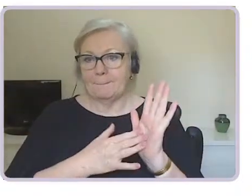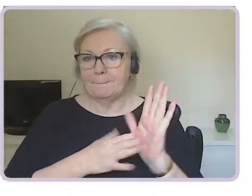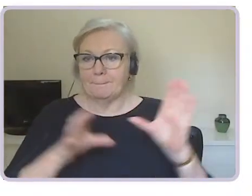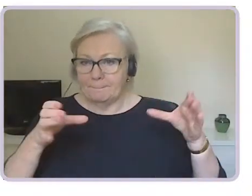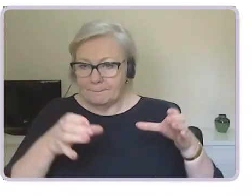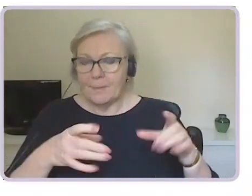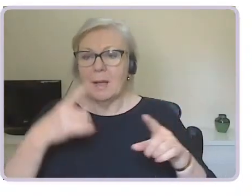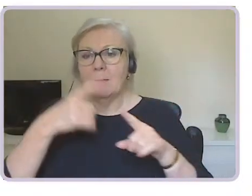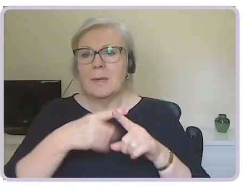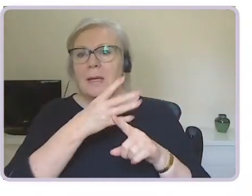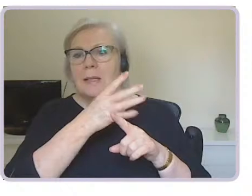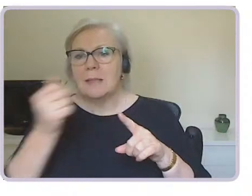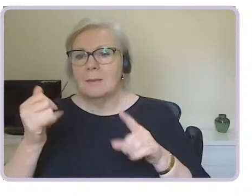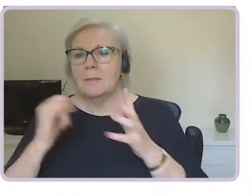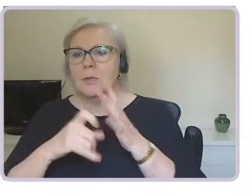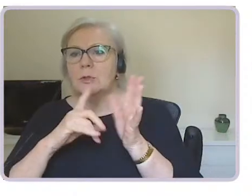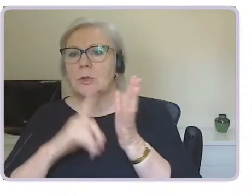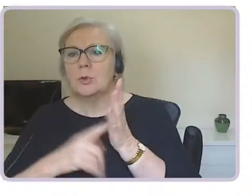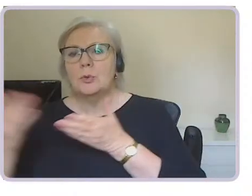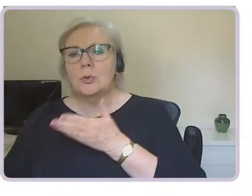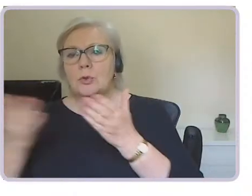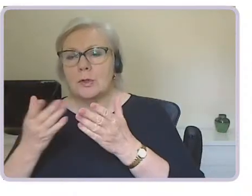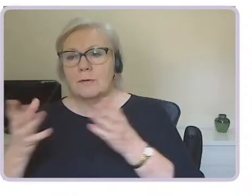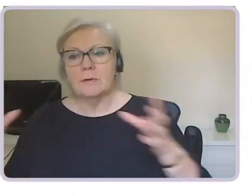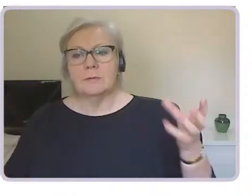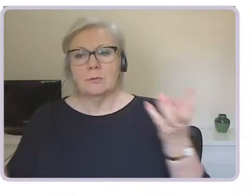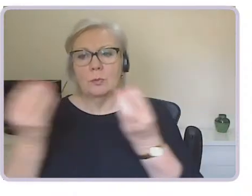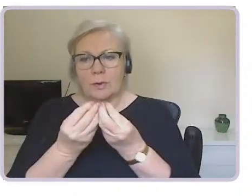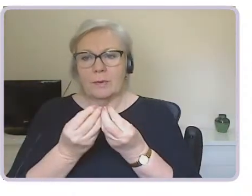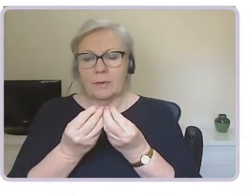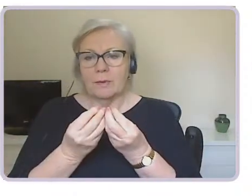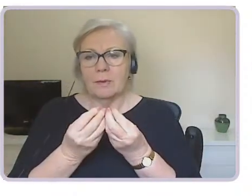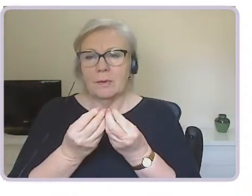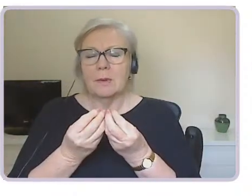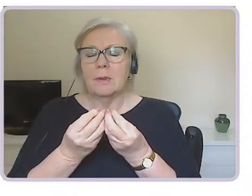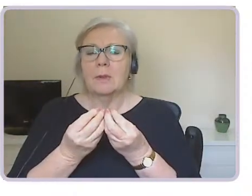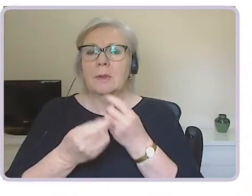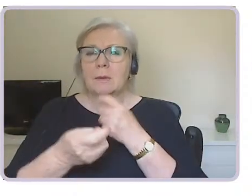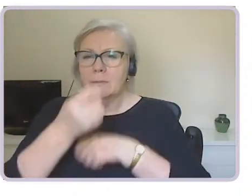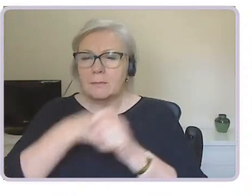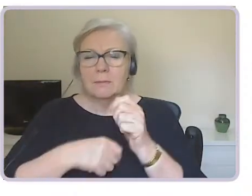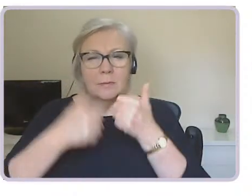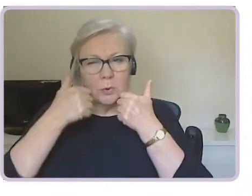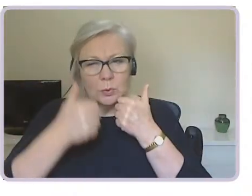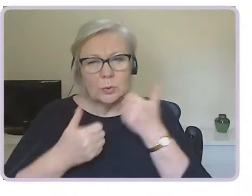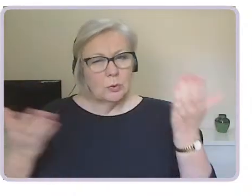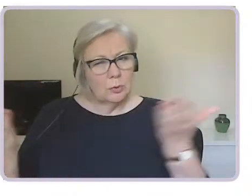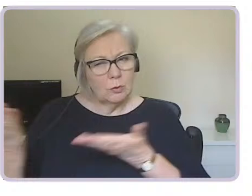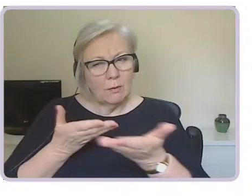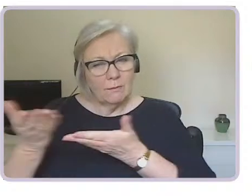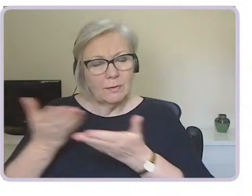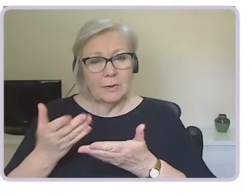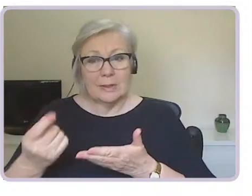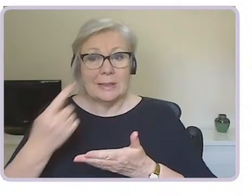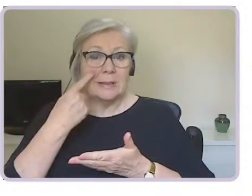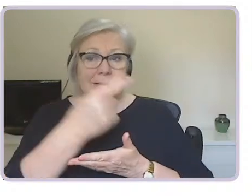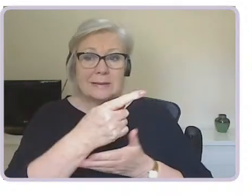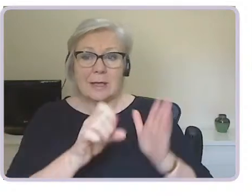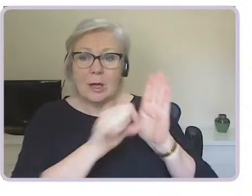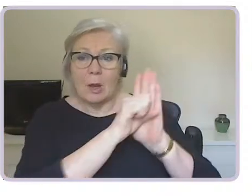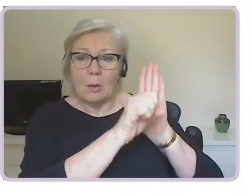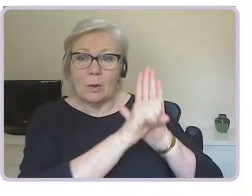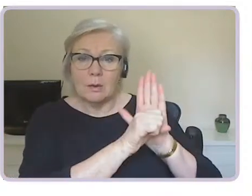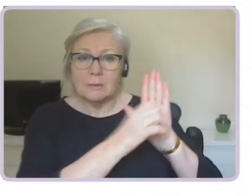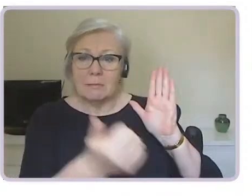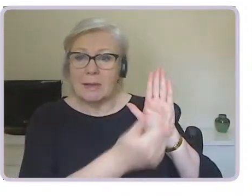services sector to have some really important conversations. So you can see here up on the slide all the logos of the organisations involved,